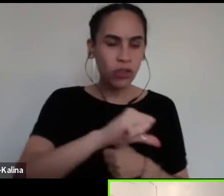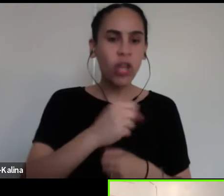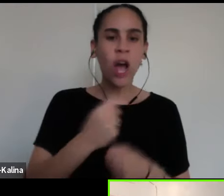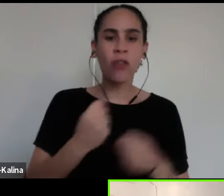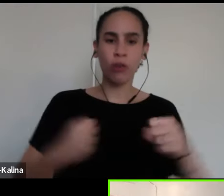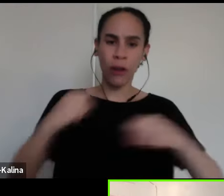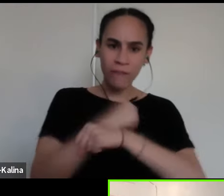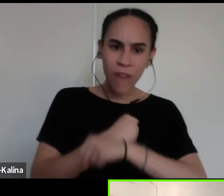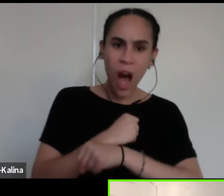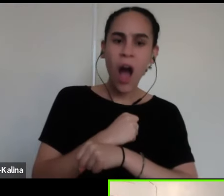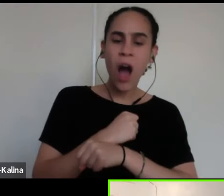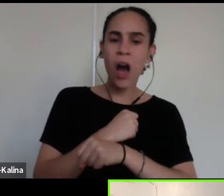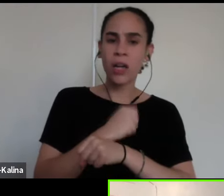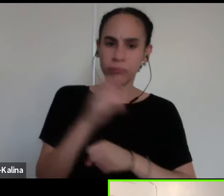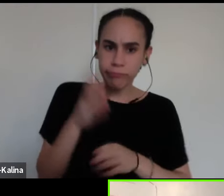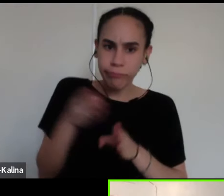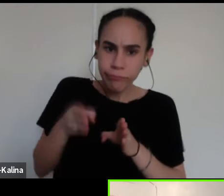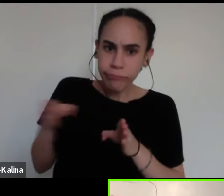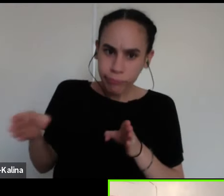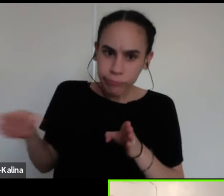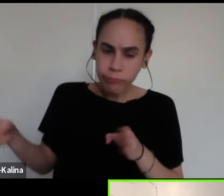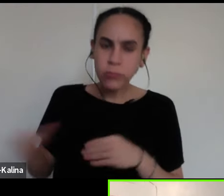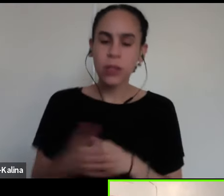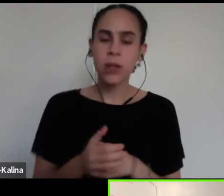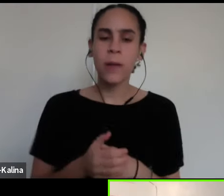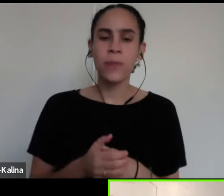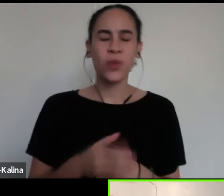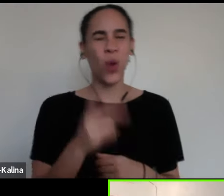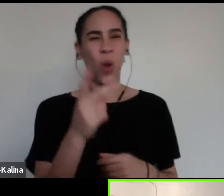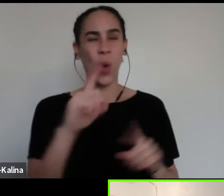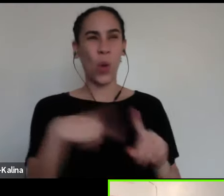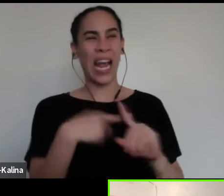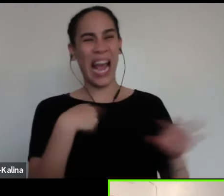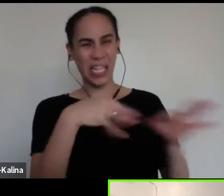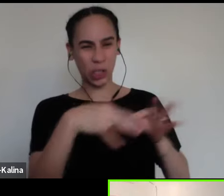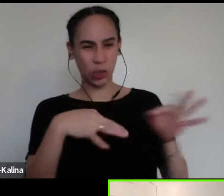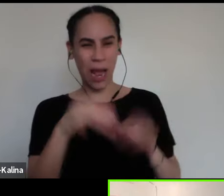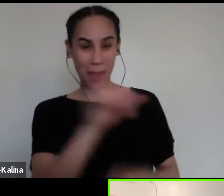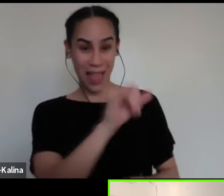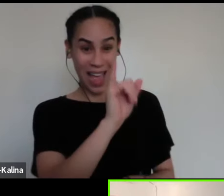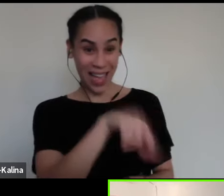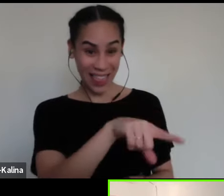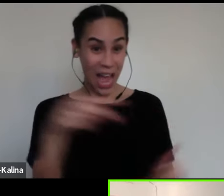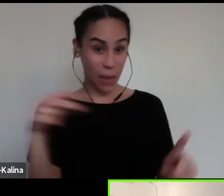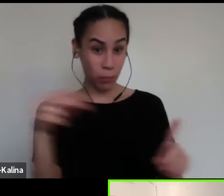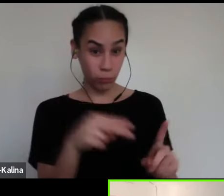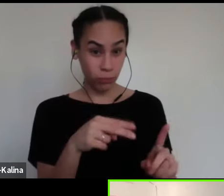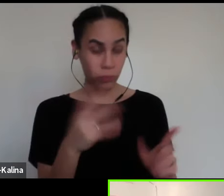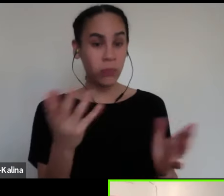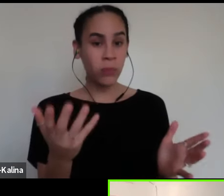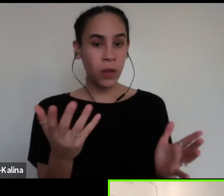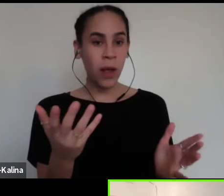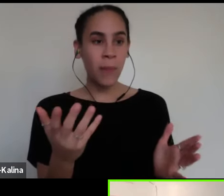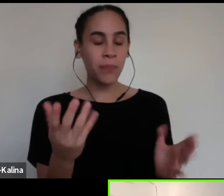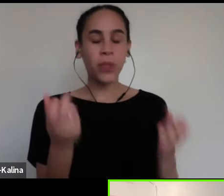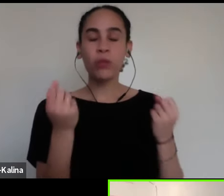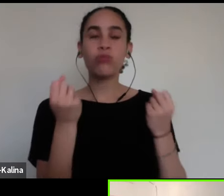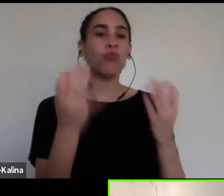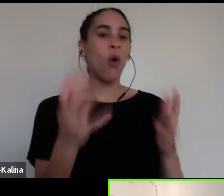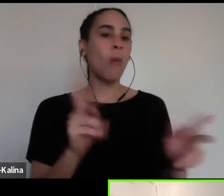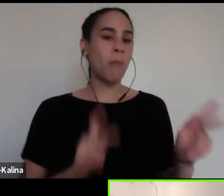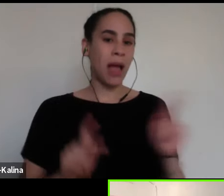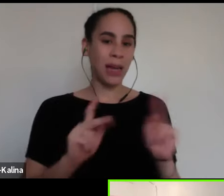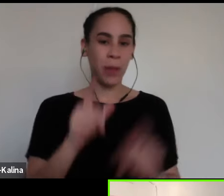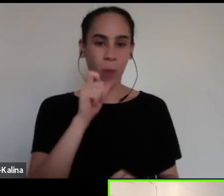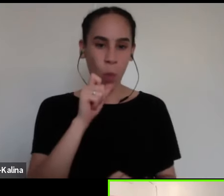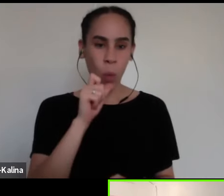Yeah. And so when I look at it through that lens, or when I describe it from that perspective, there's so many folks who have taken my